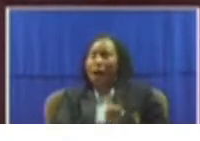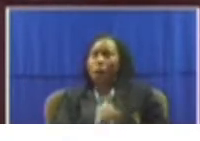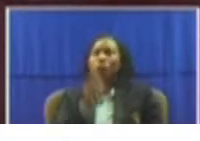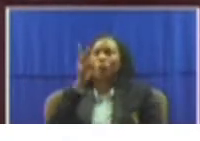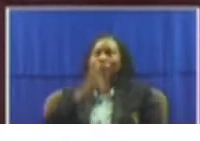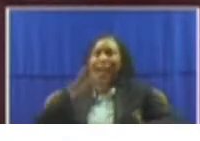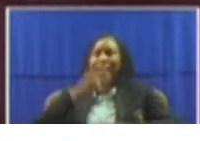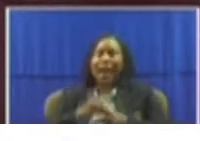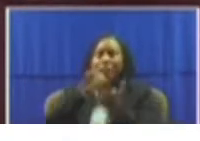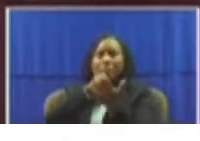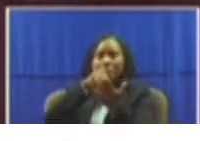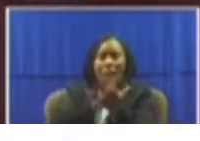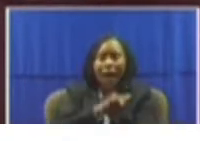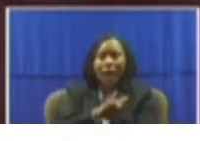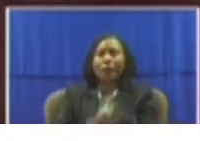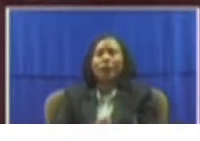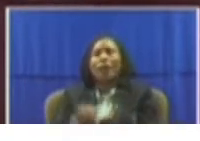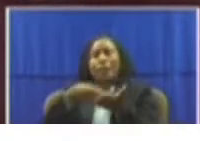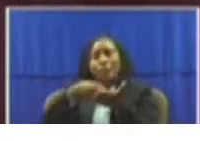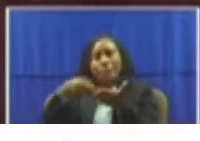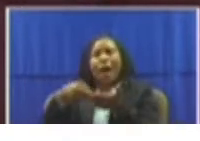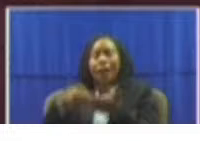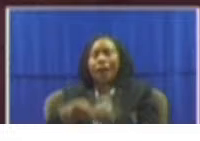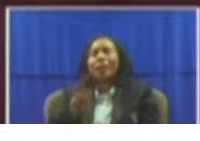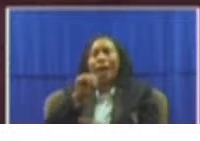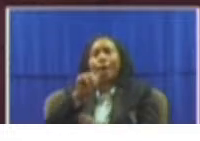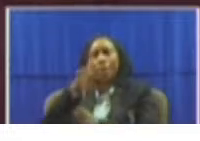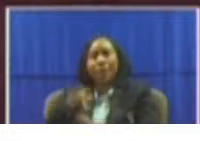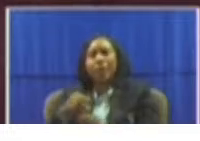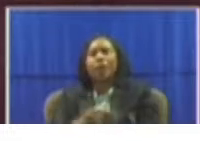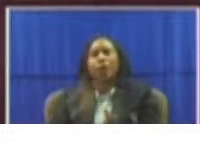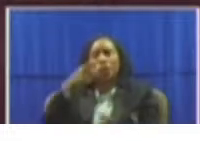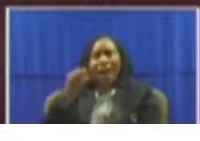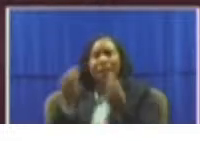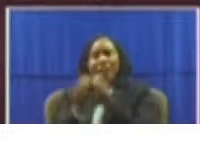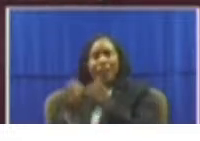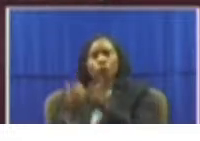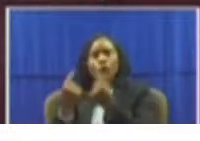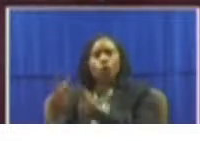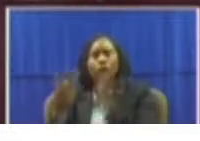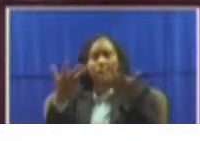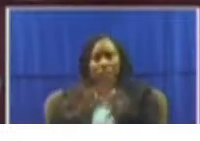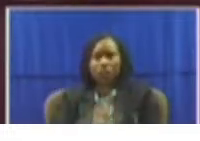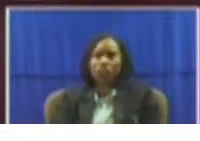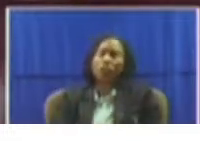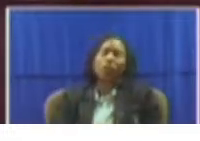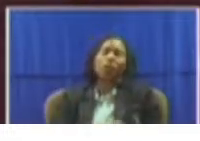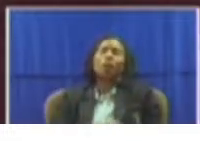history as the MP who did the right thing over political expediency.